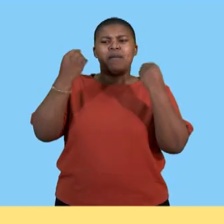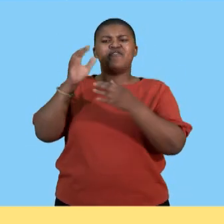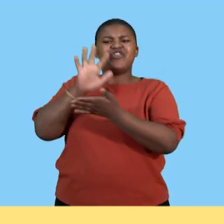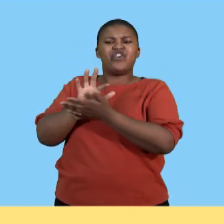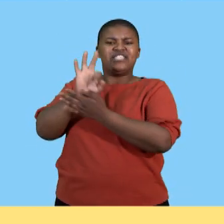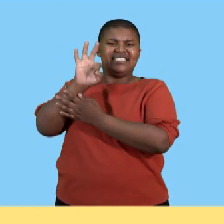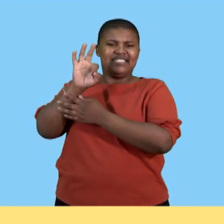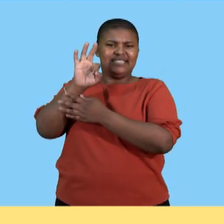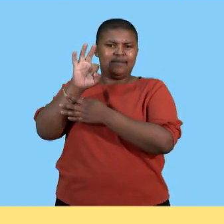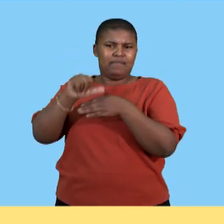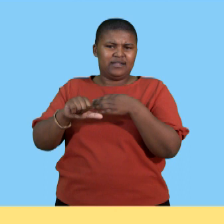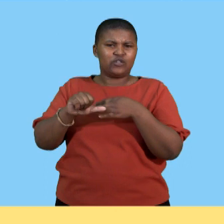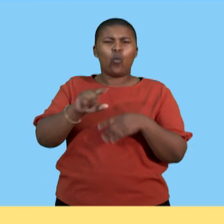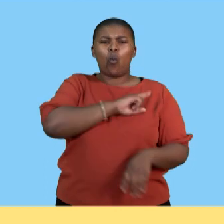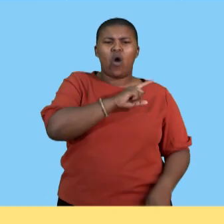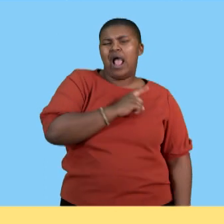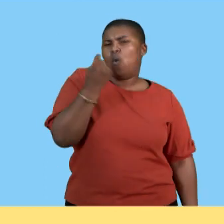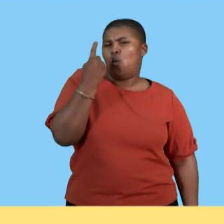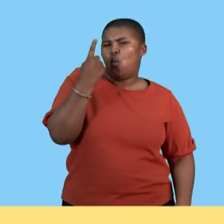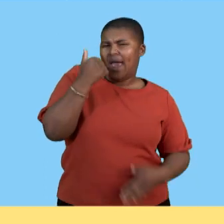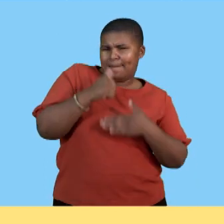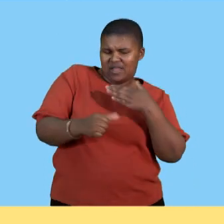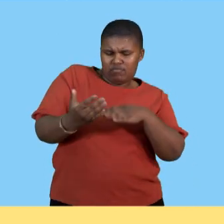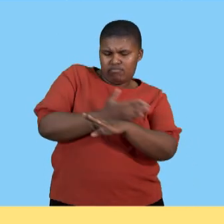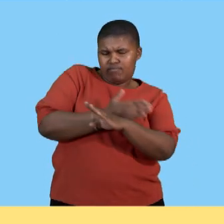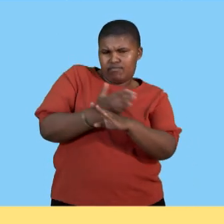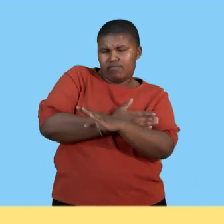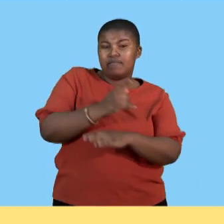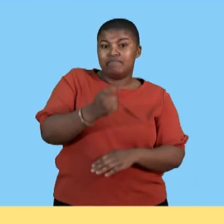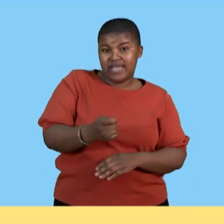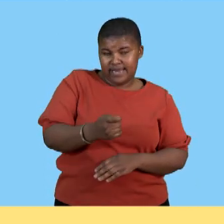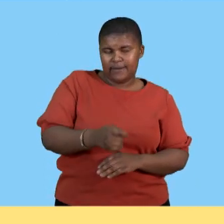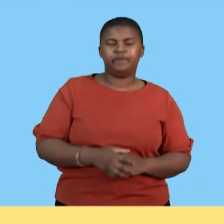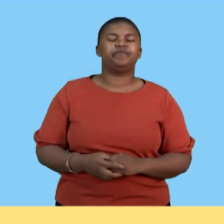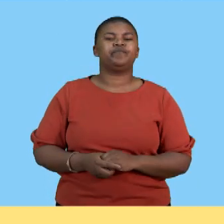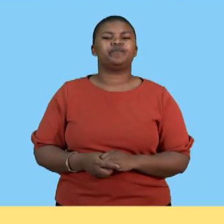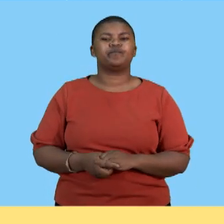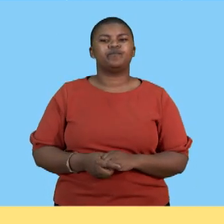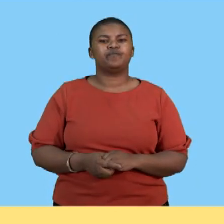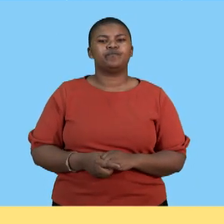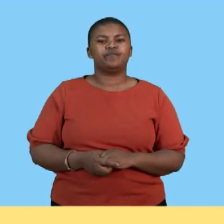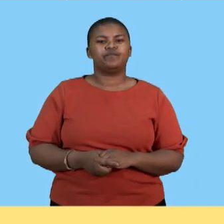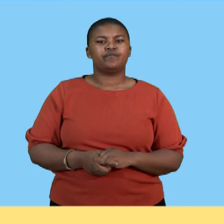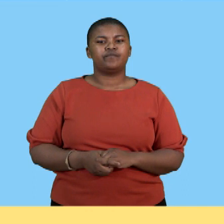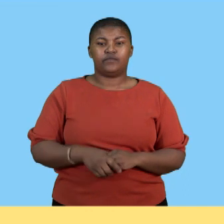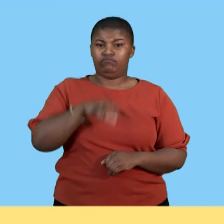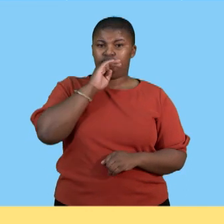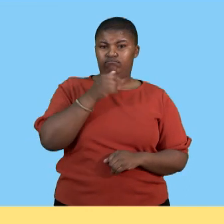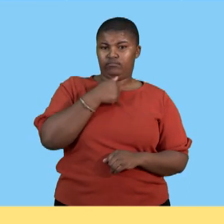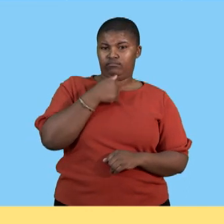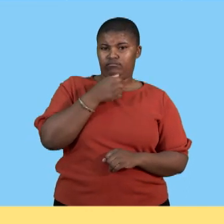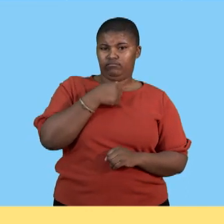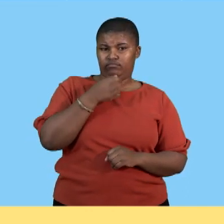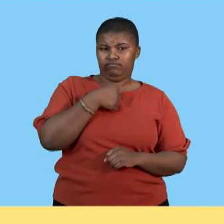But we have this March as an extra month. So we have received for 13 months. If I take my rent